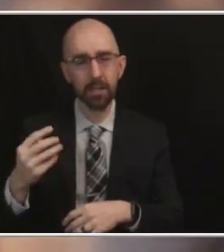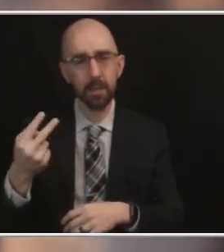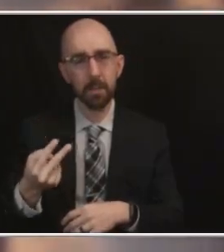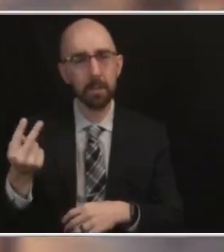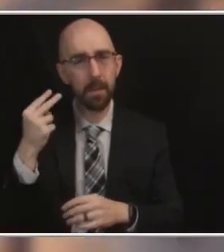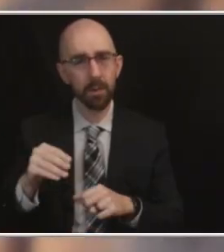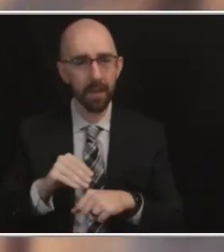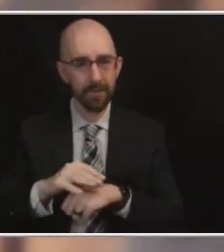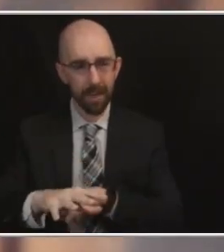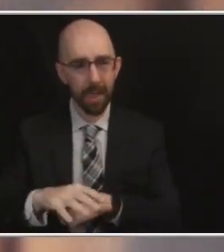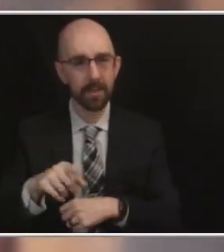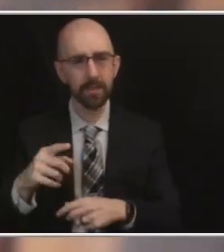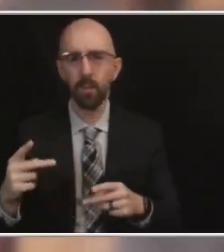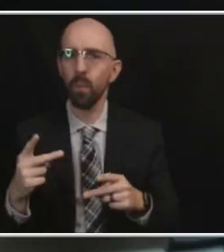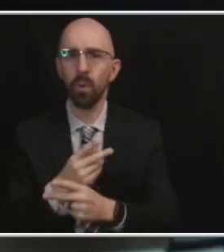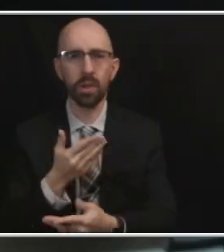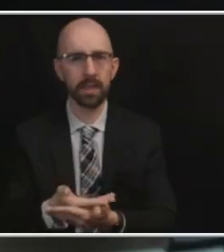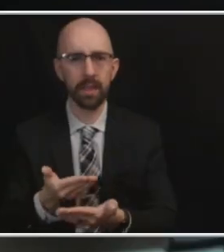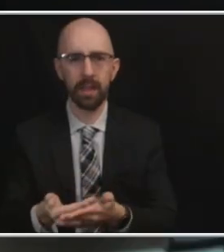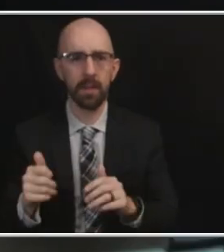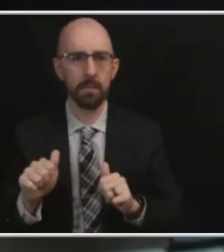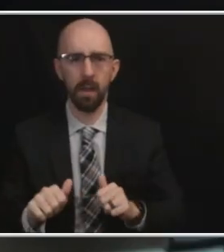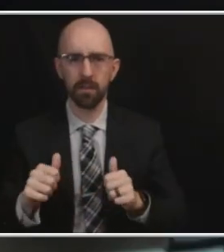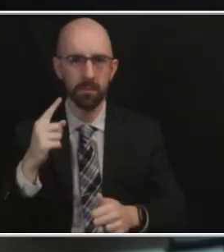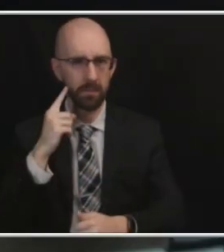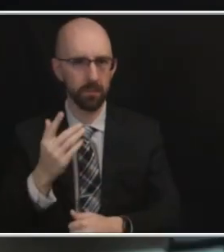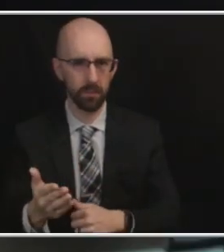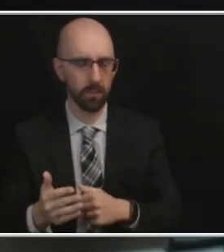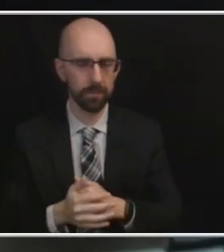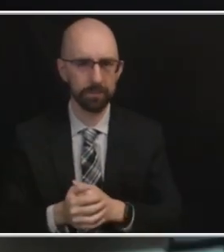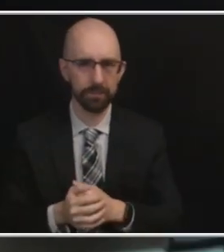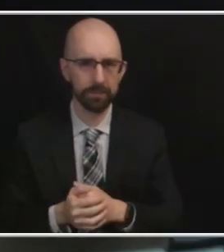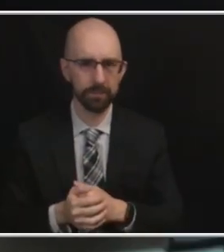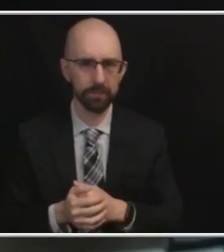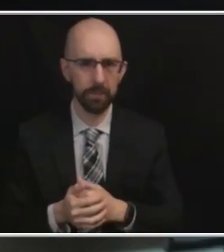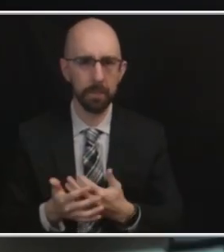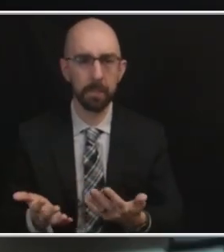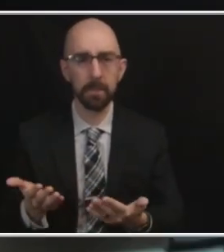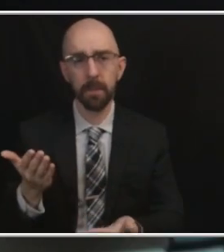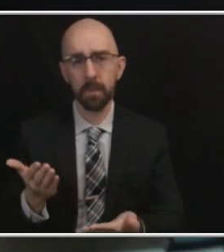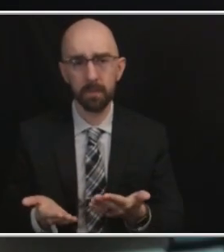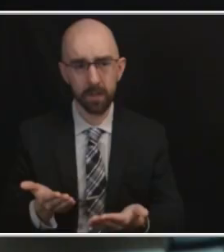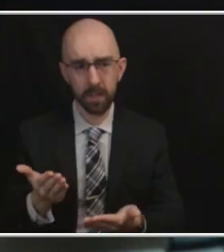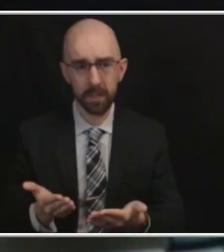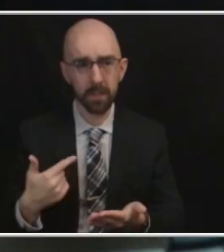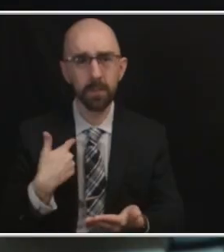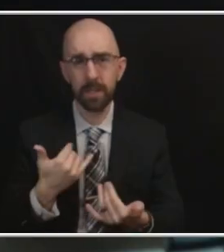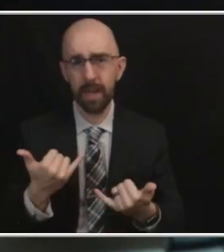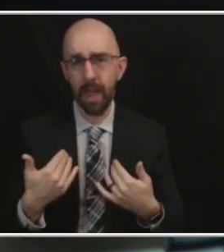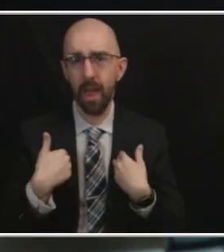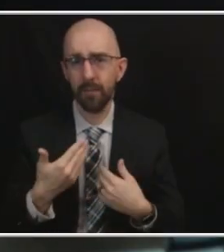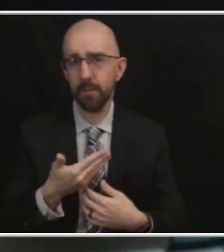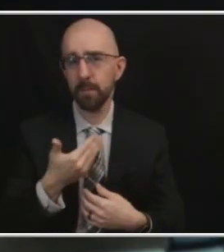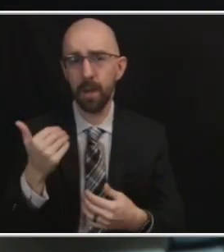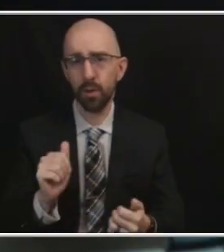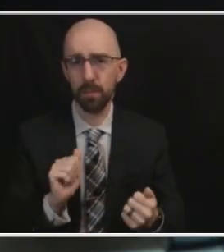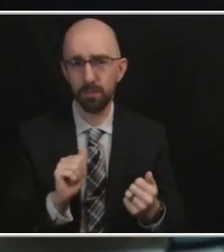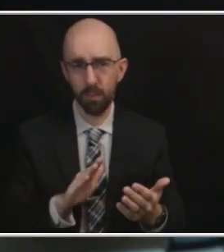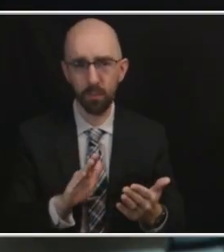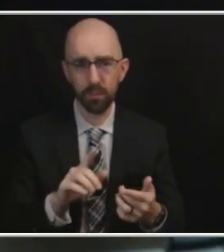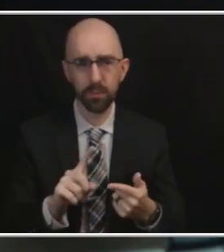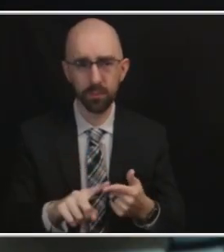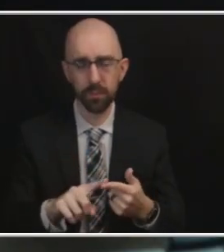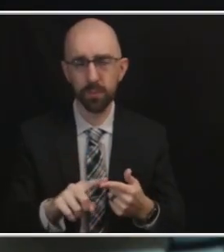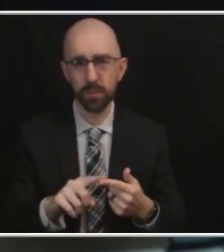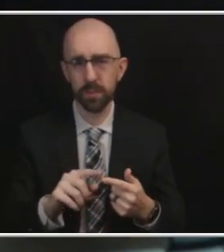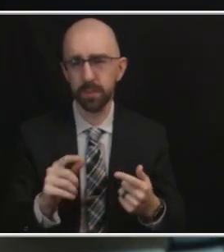is the worst thing possible for you. And so maybe we have now a little bit better approach to combating